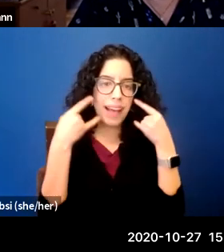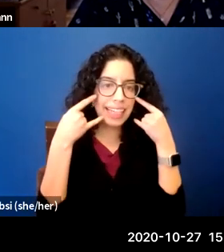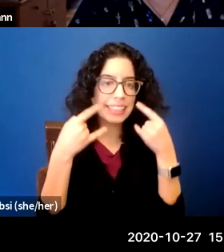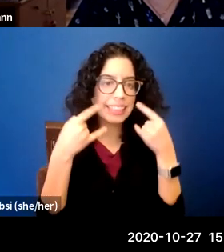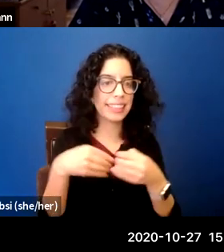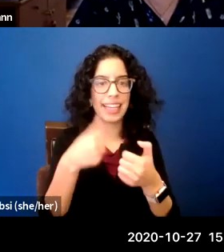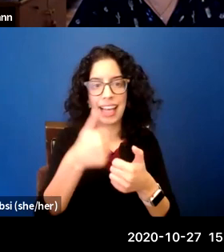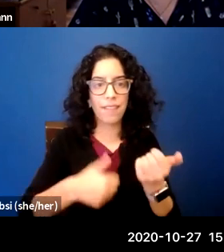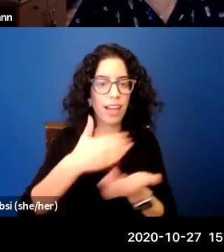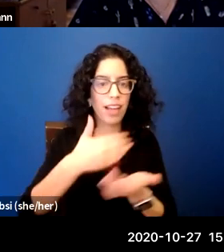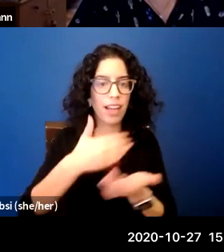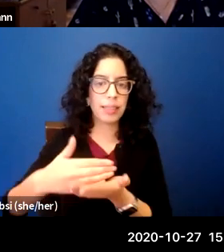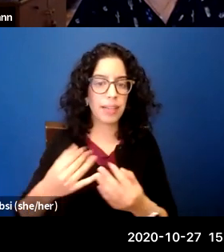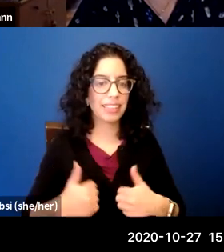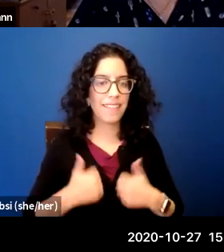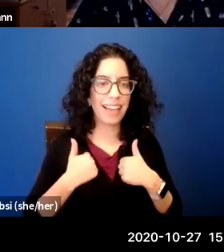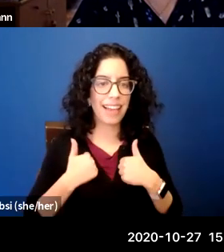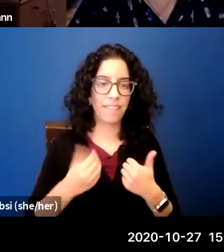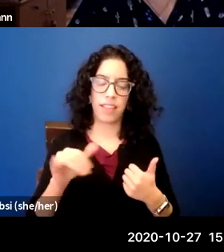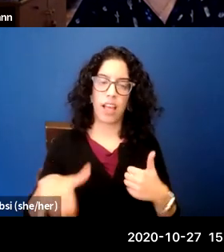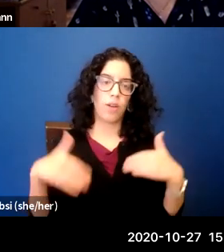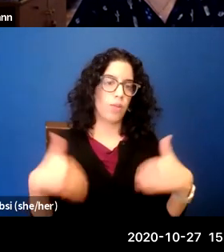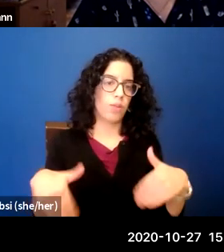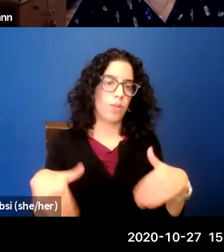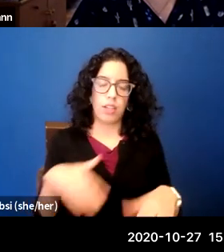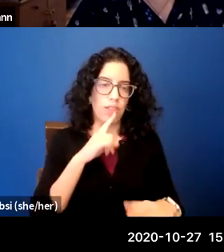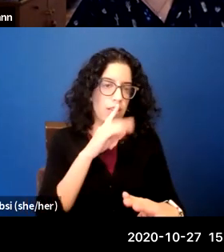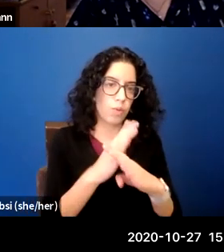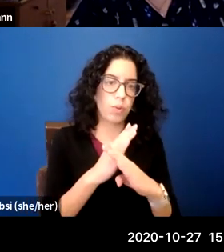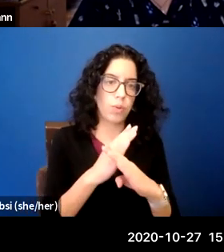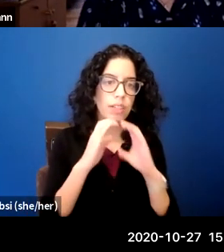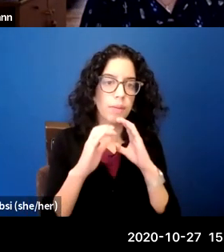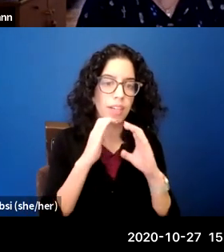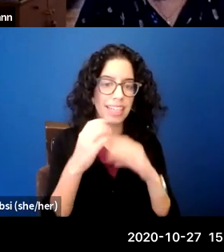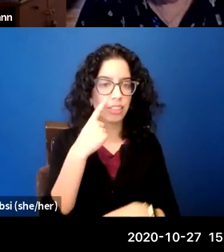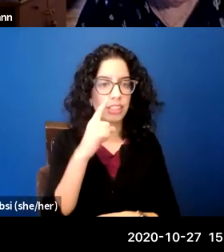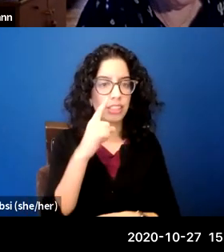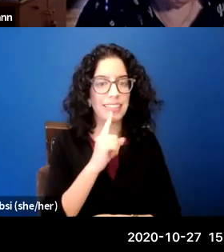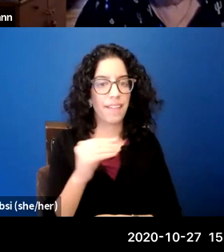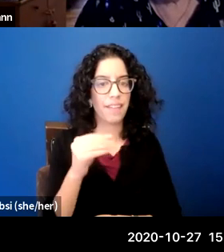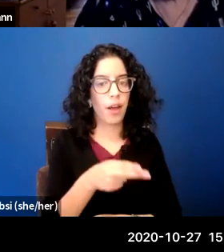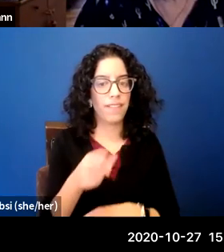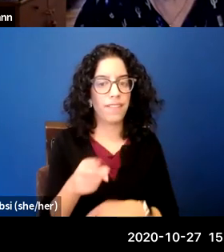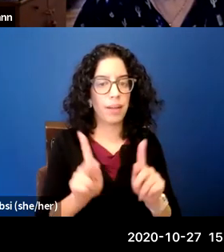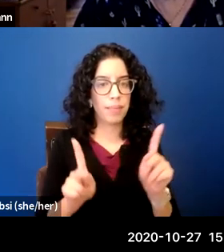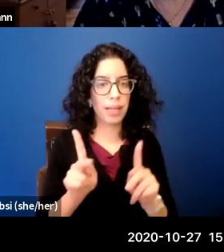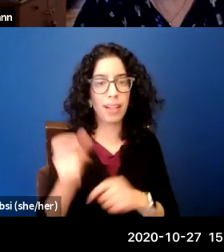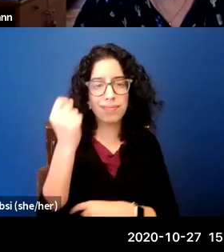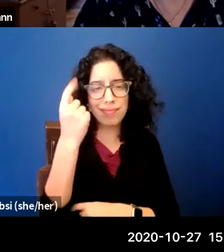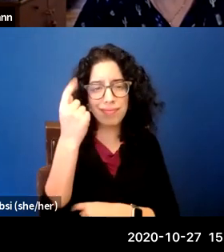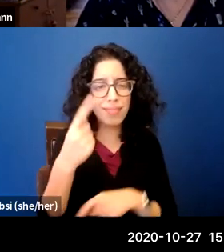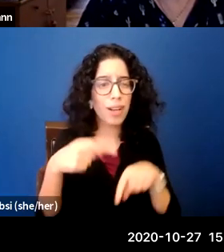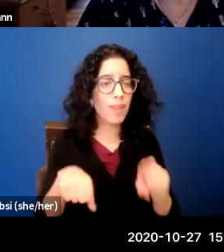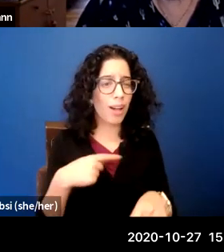Also, there are challenges now with masks and every aspect of life that has hindered